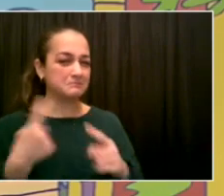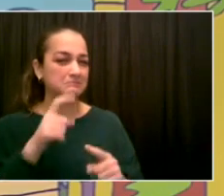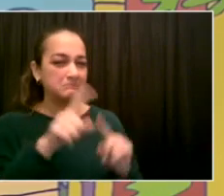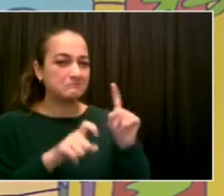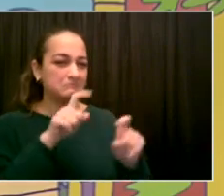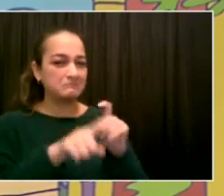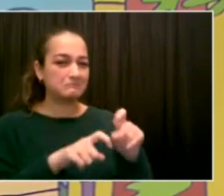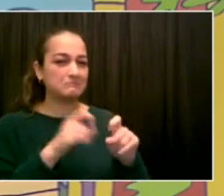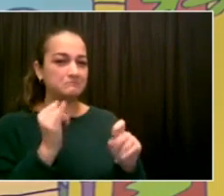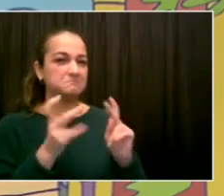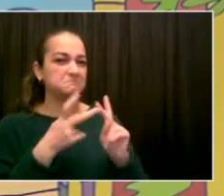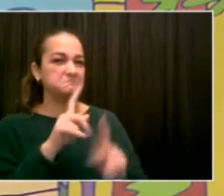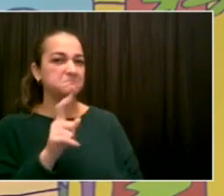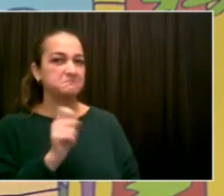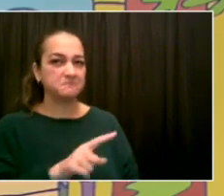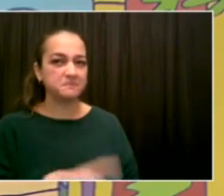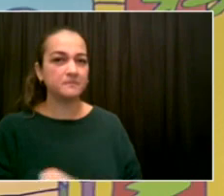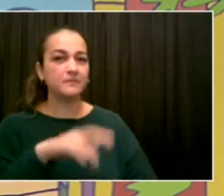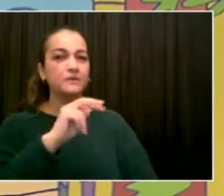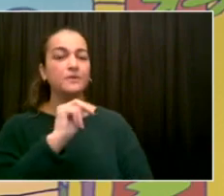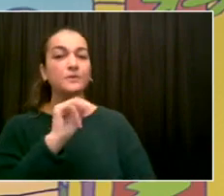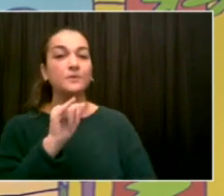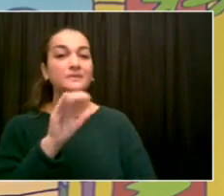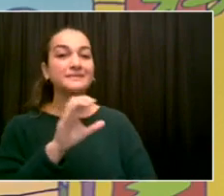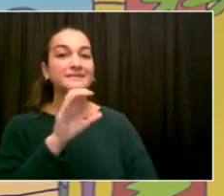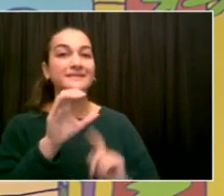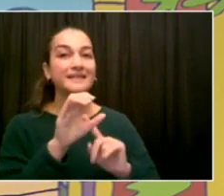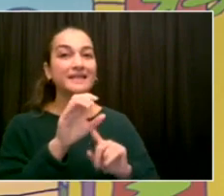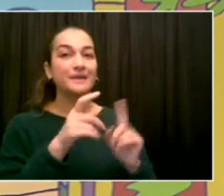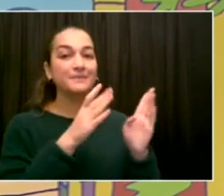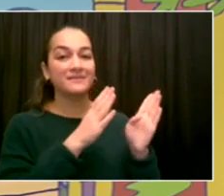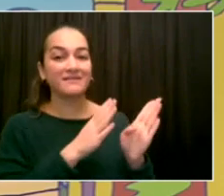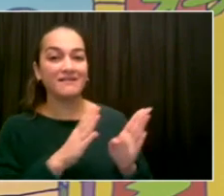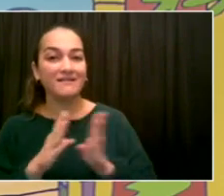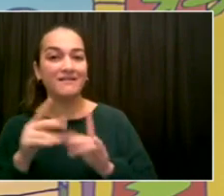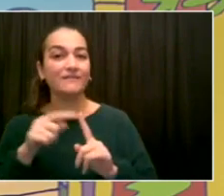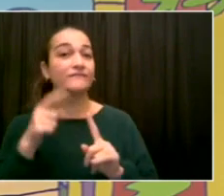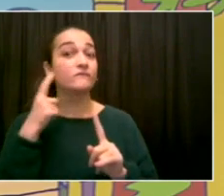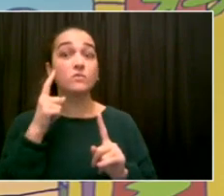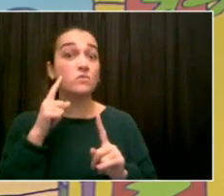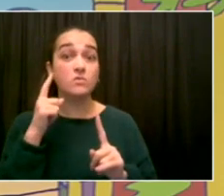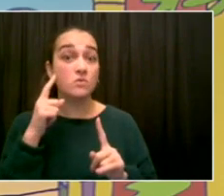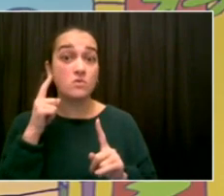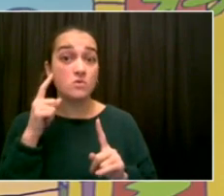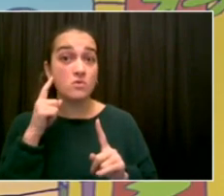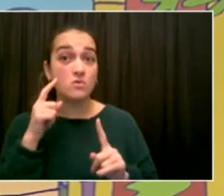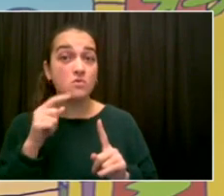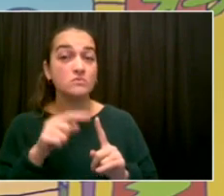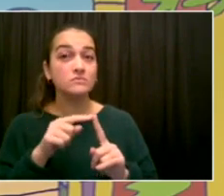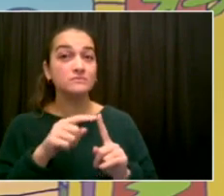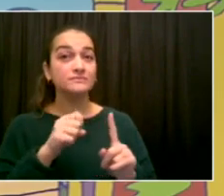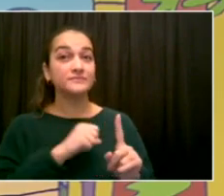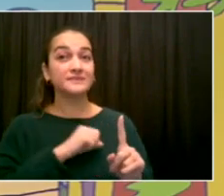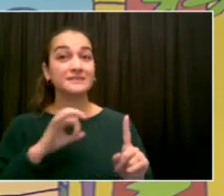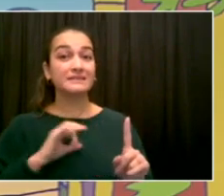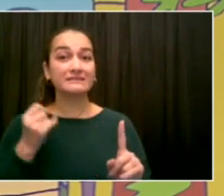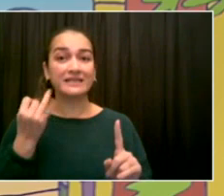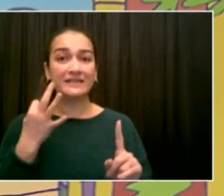challenging to find substitutes for first responders? Well, I don't think it's so